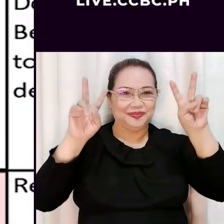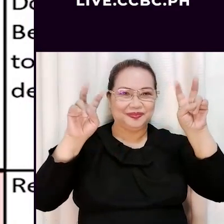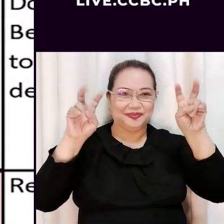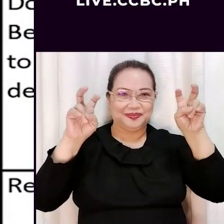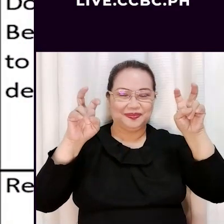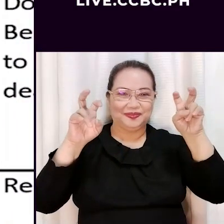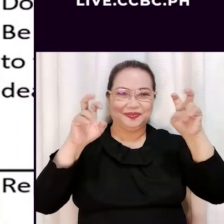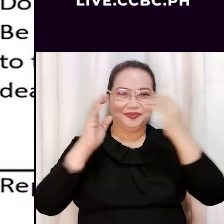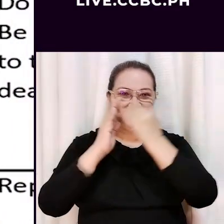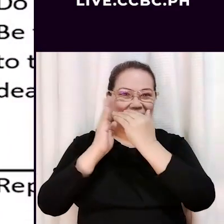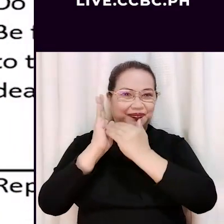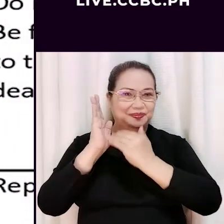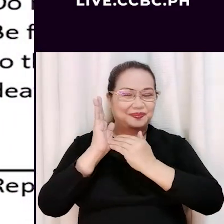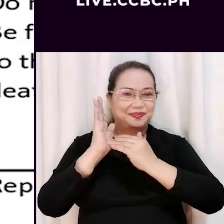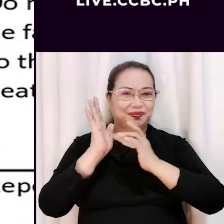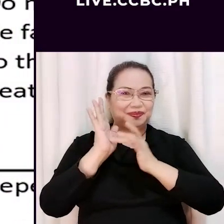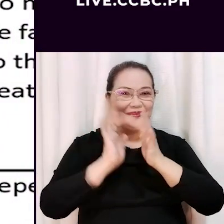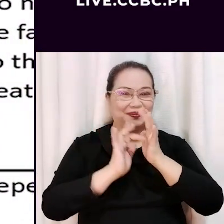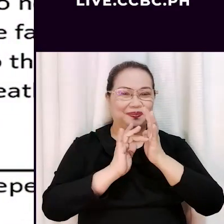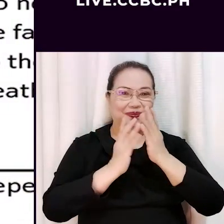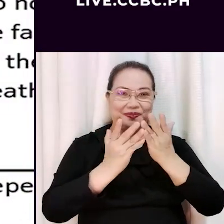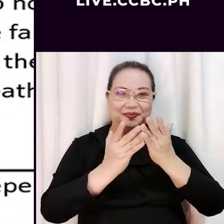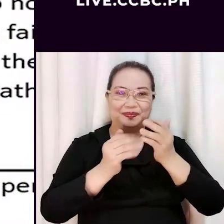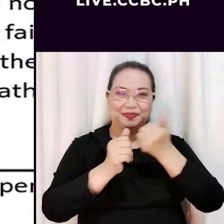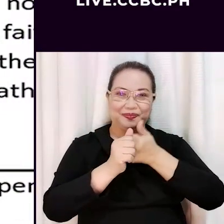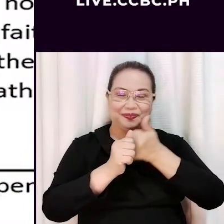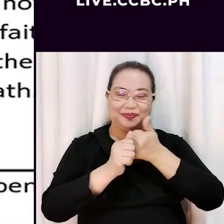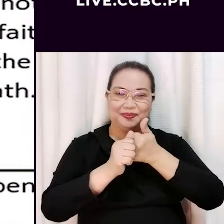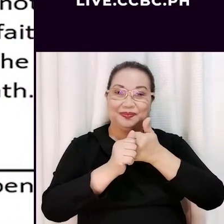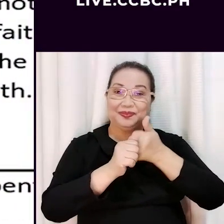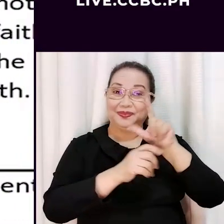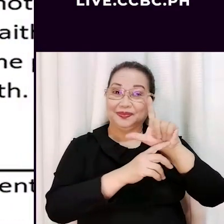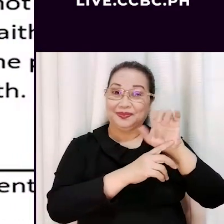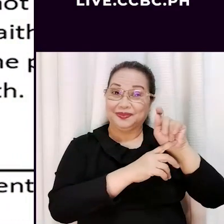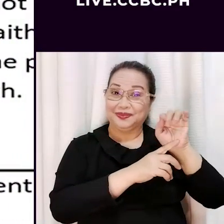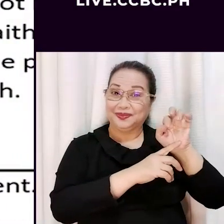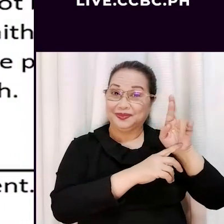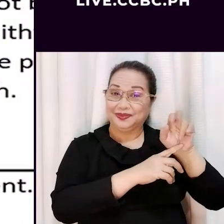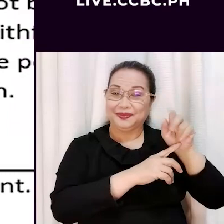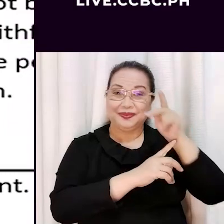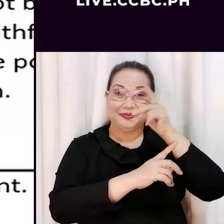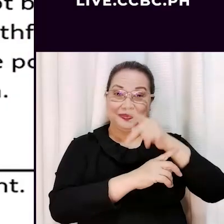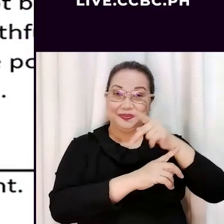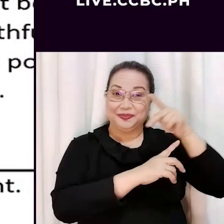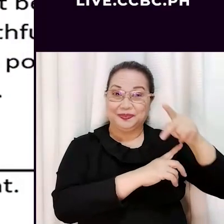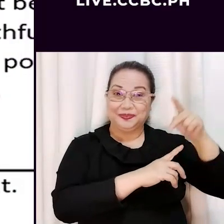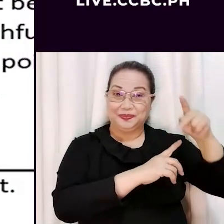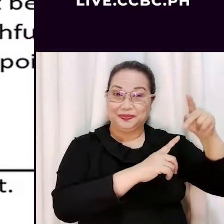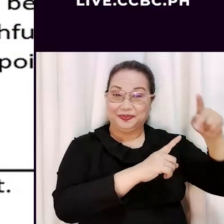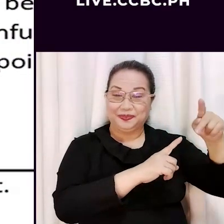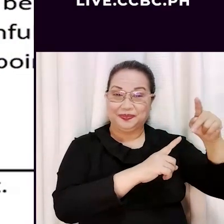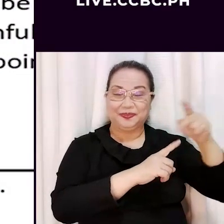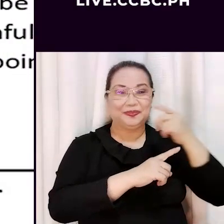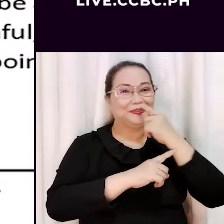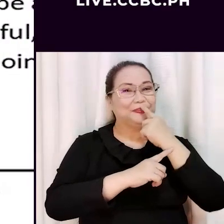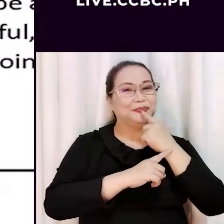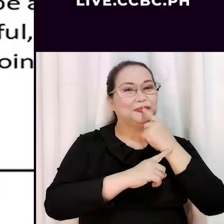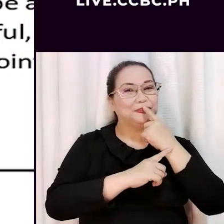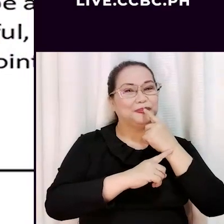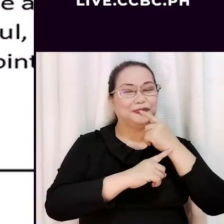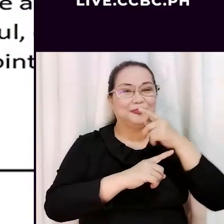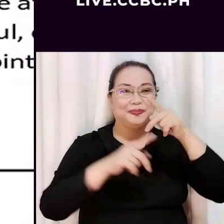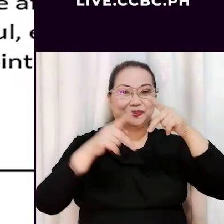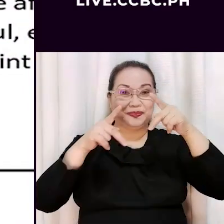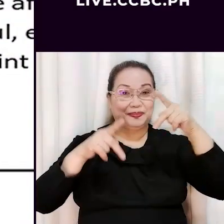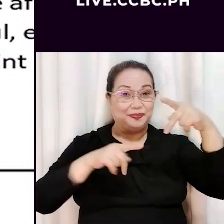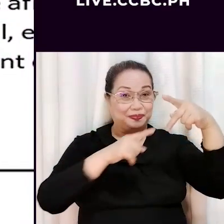the outline that Jesus would use for each letter with the 5P words here in the letter red, no? Person,